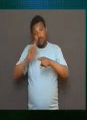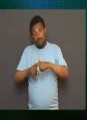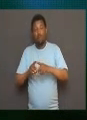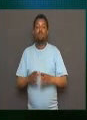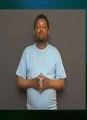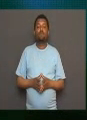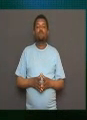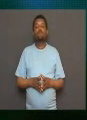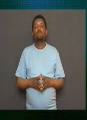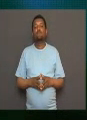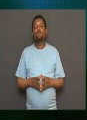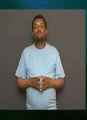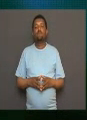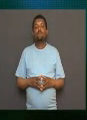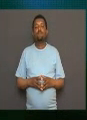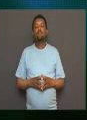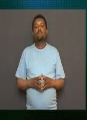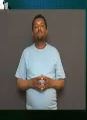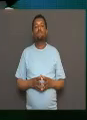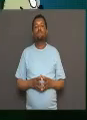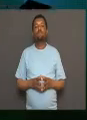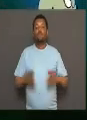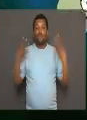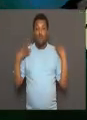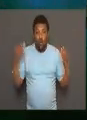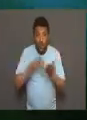Let's get back to our lesson.